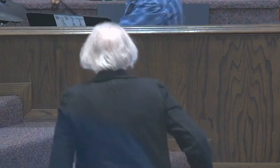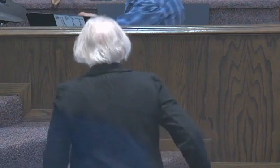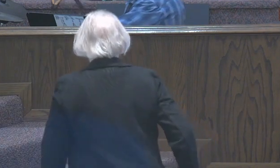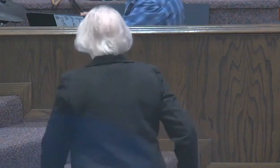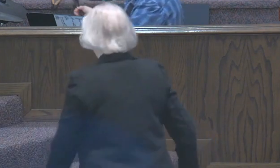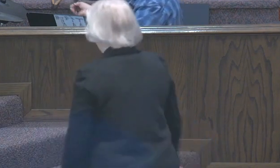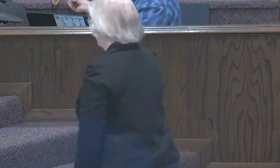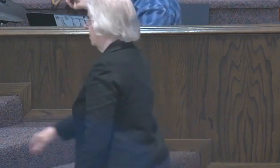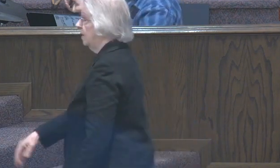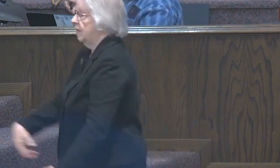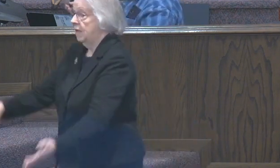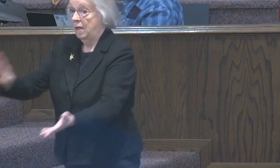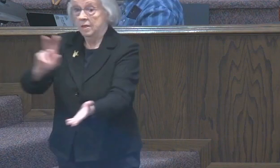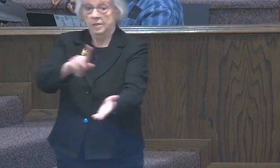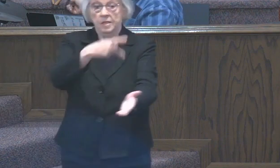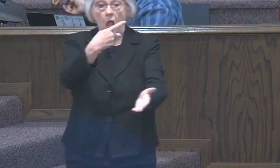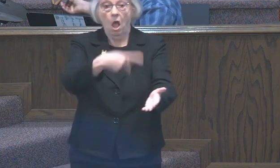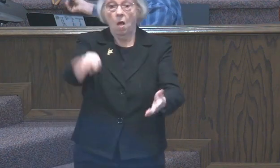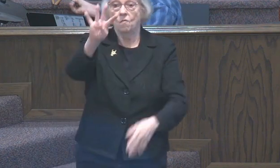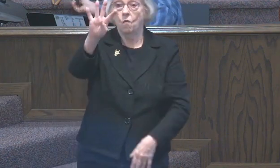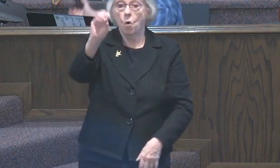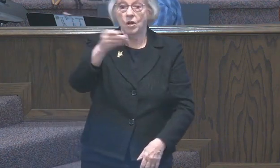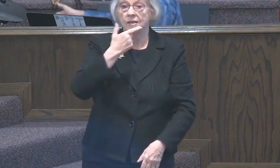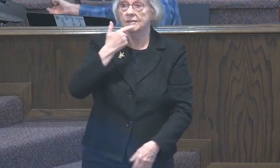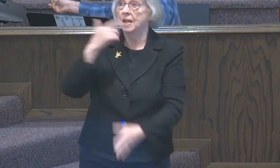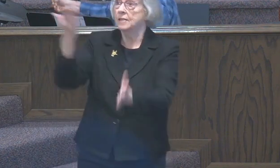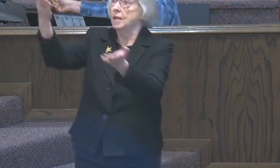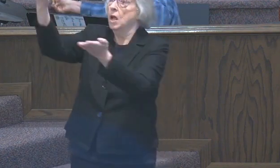Verse 3 says, and he put a new song in my heart.